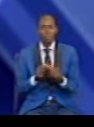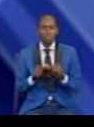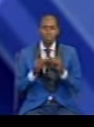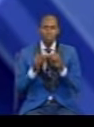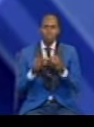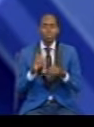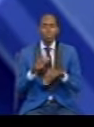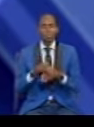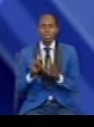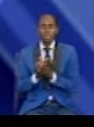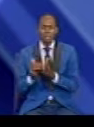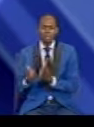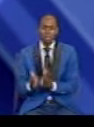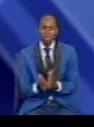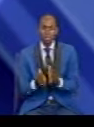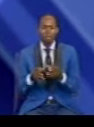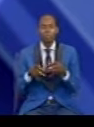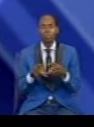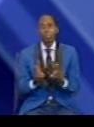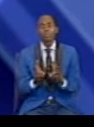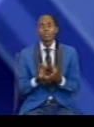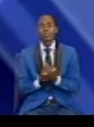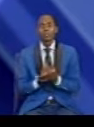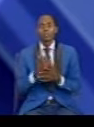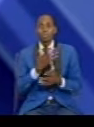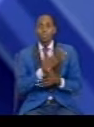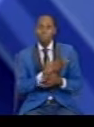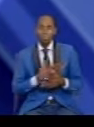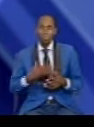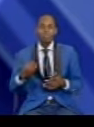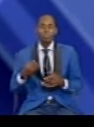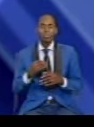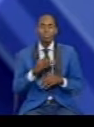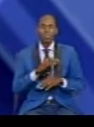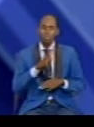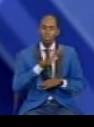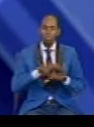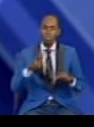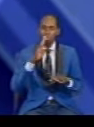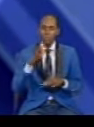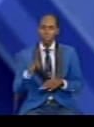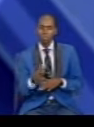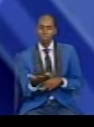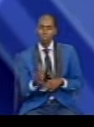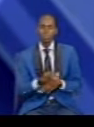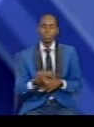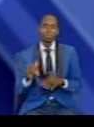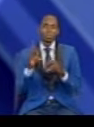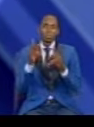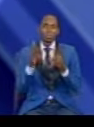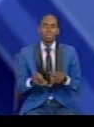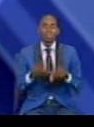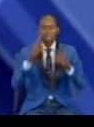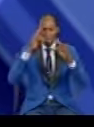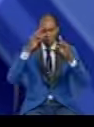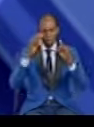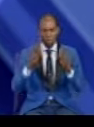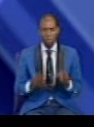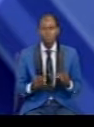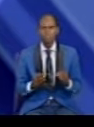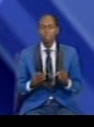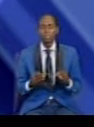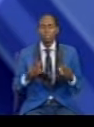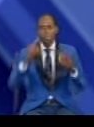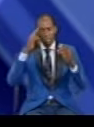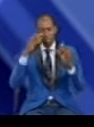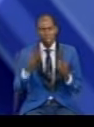is the way of the Lord, an uncompromising life. Determine in your heart. Make up your mind, I will